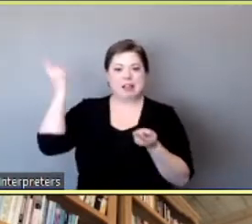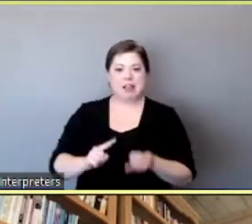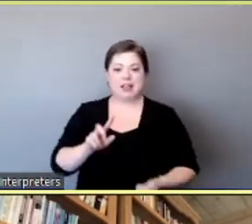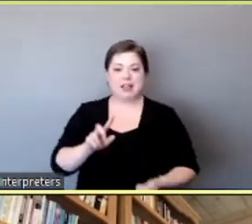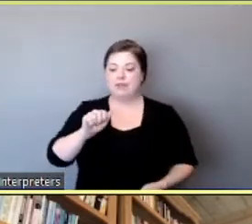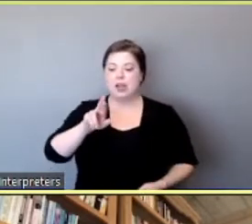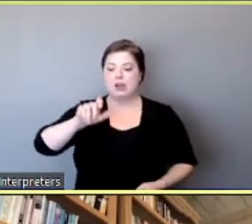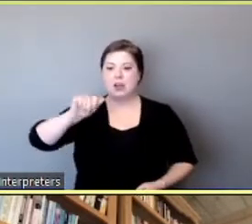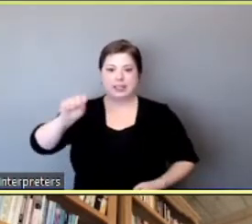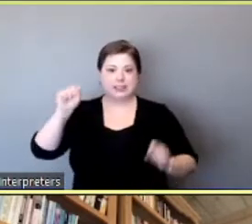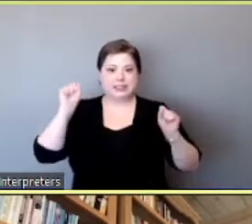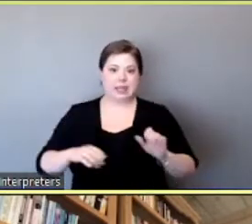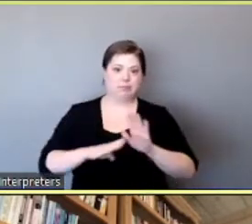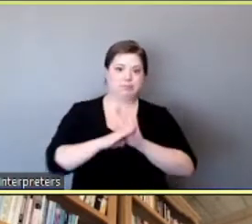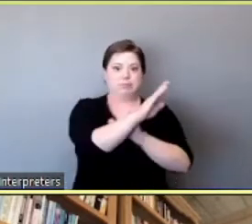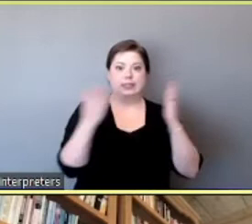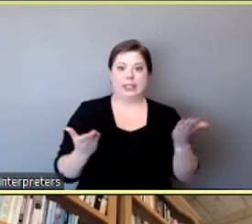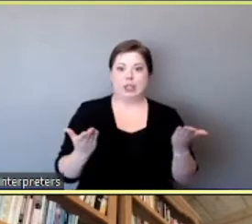Next slide.